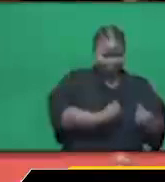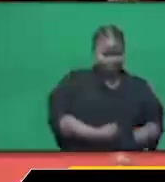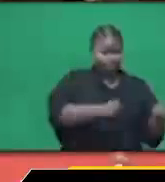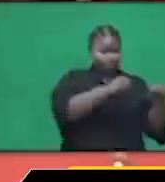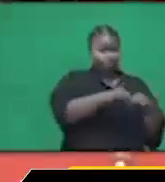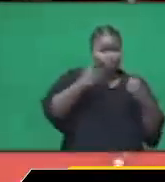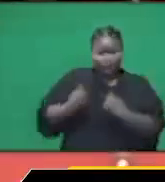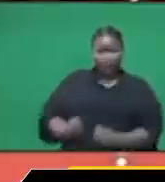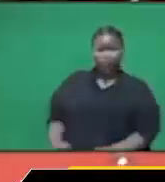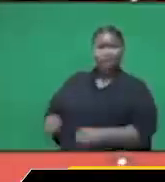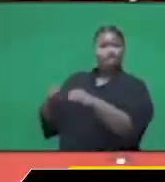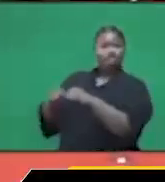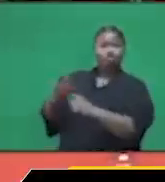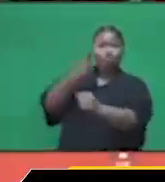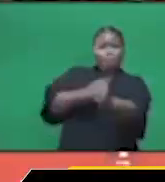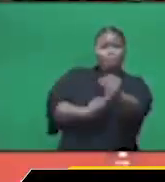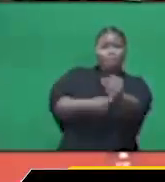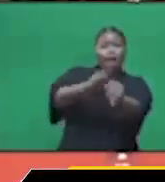Awethu!